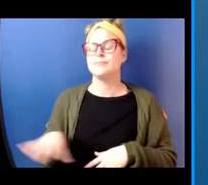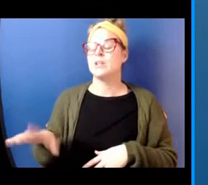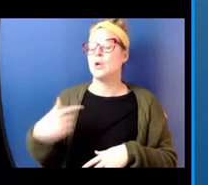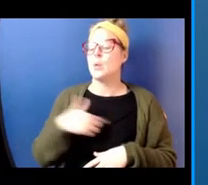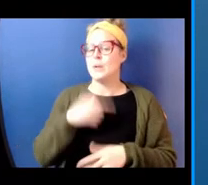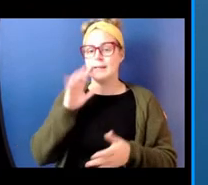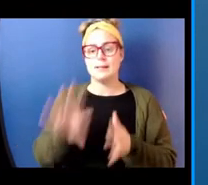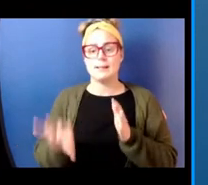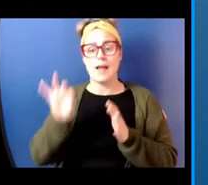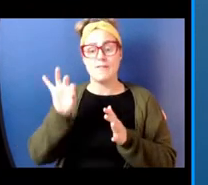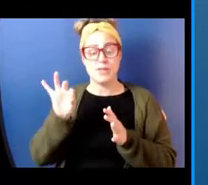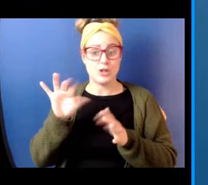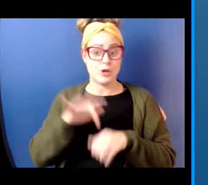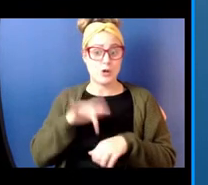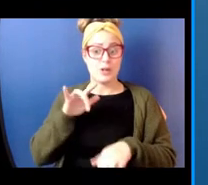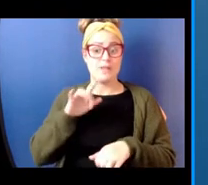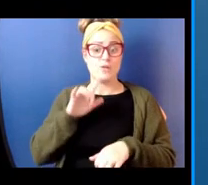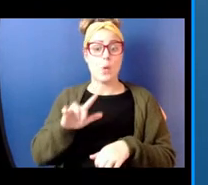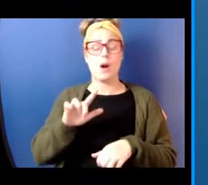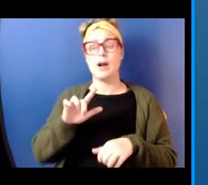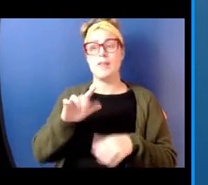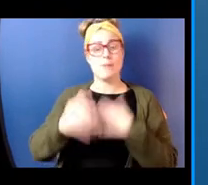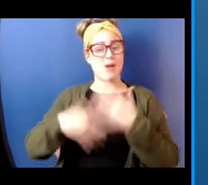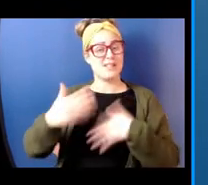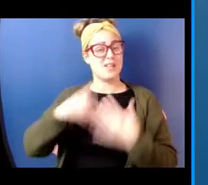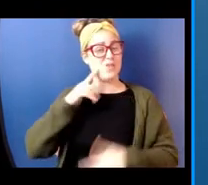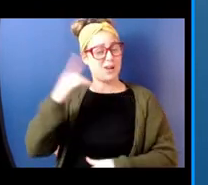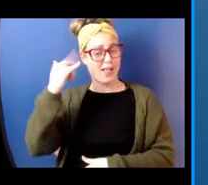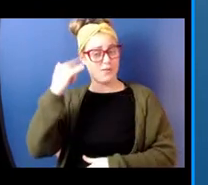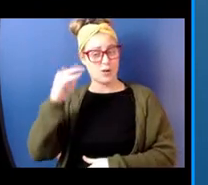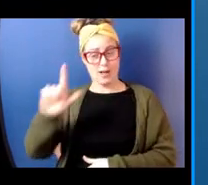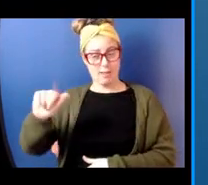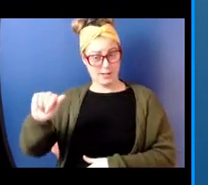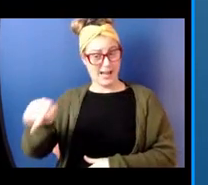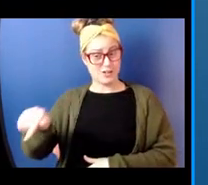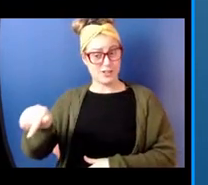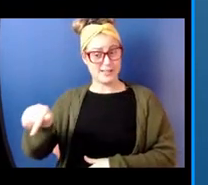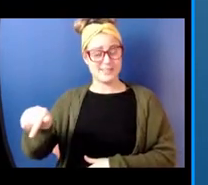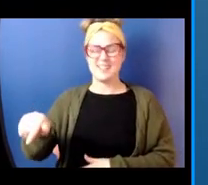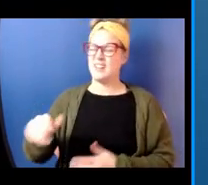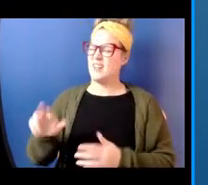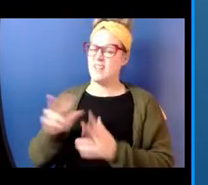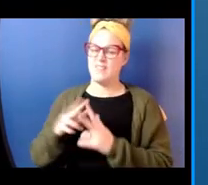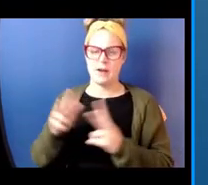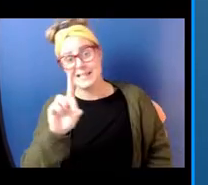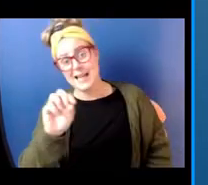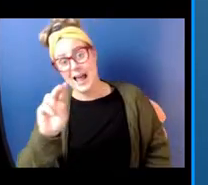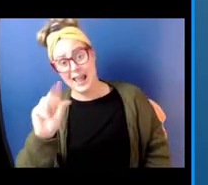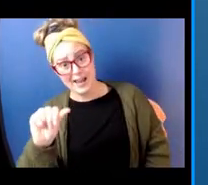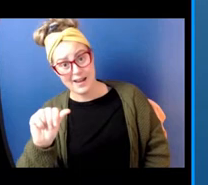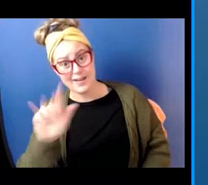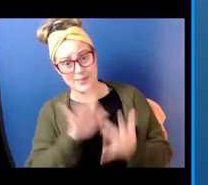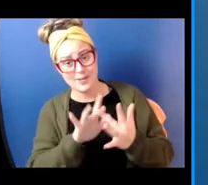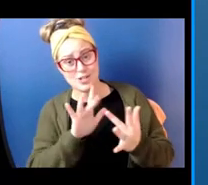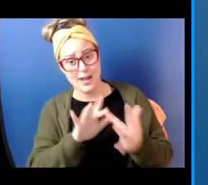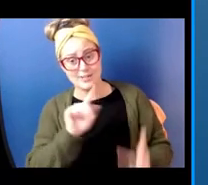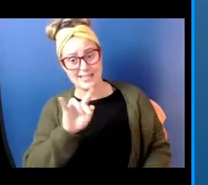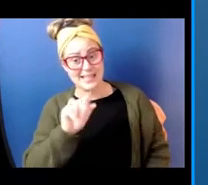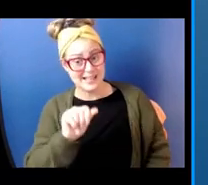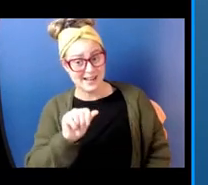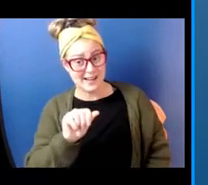process for for California in particular Los Angeles was very very new we reached out to throw up